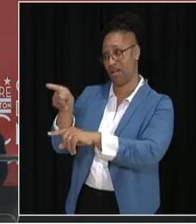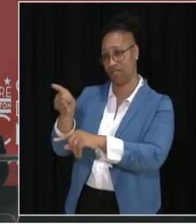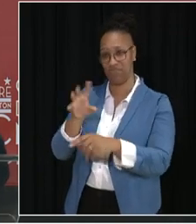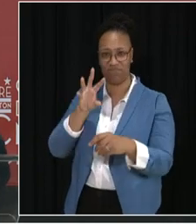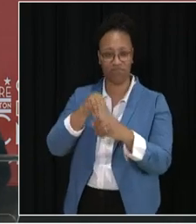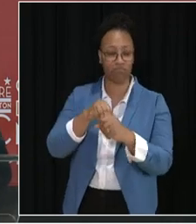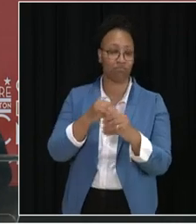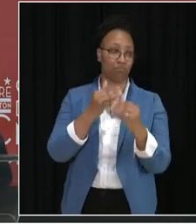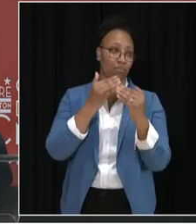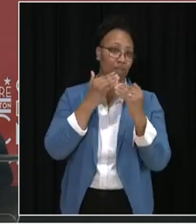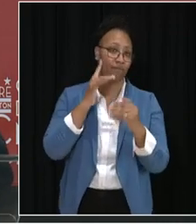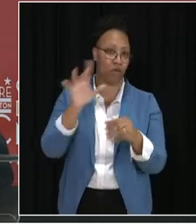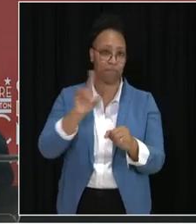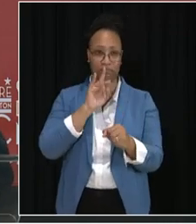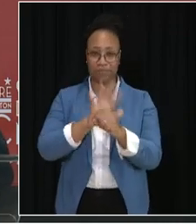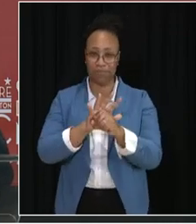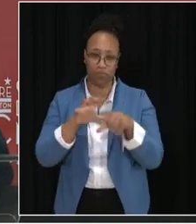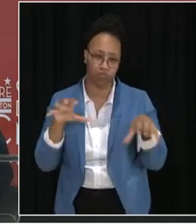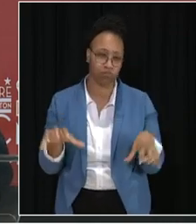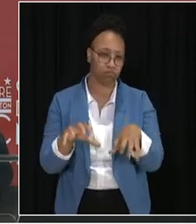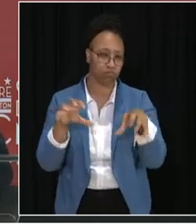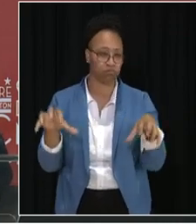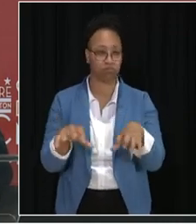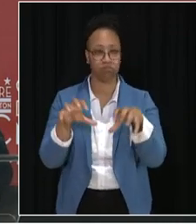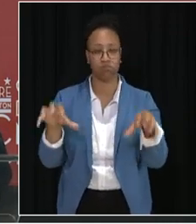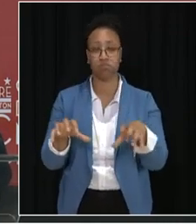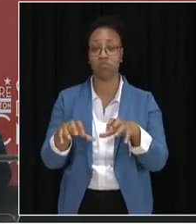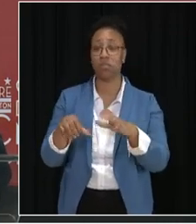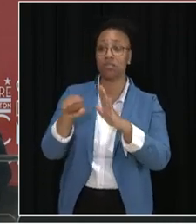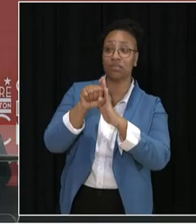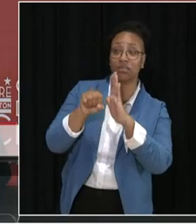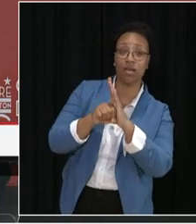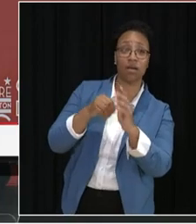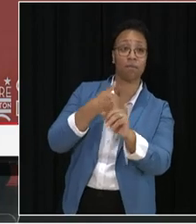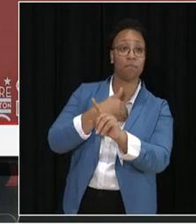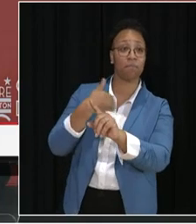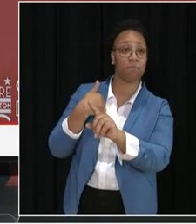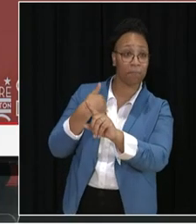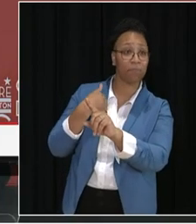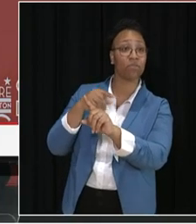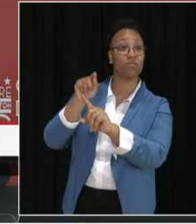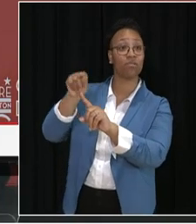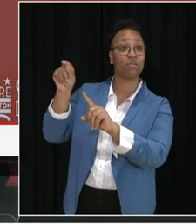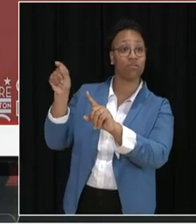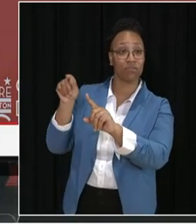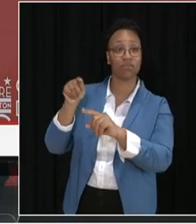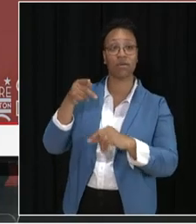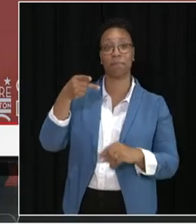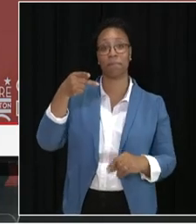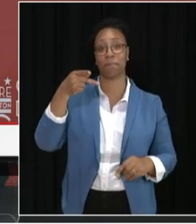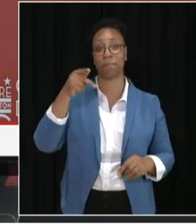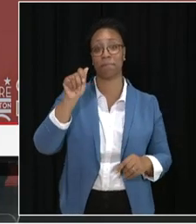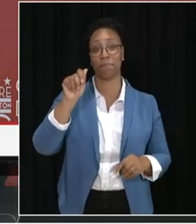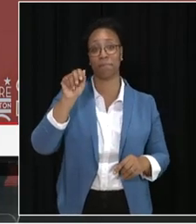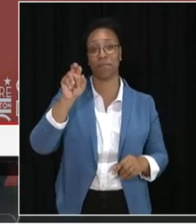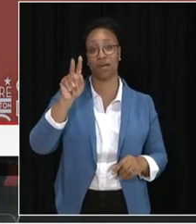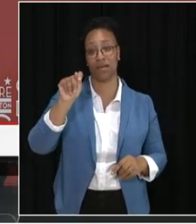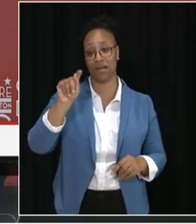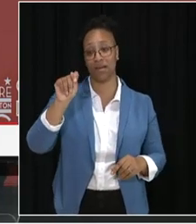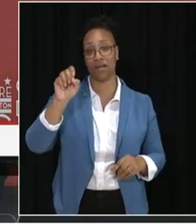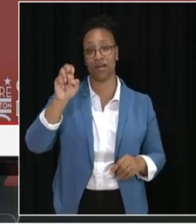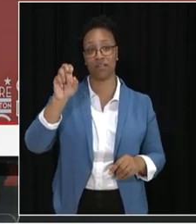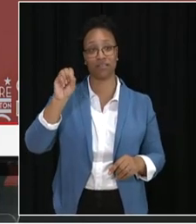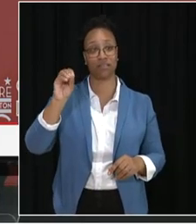board members, Jacques Patterson, who I see, Carlene Reed, who I understand is here. I